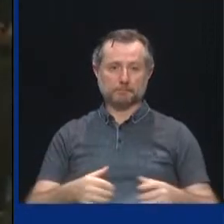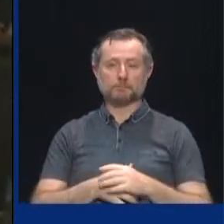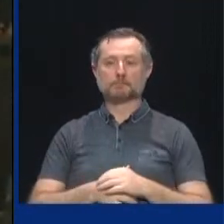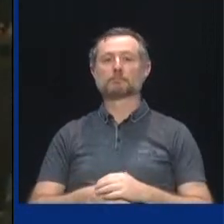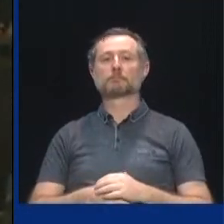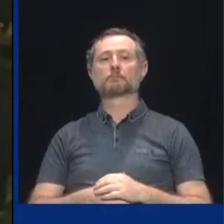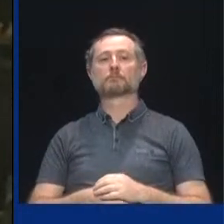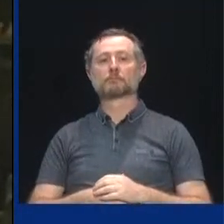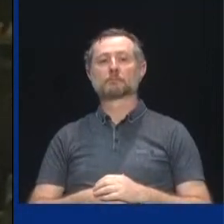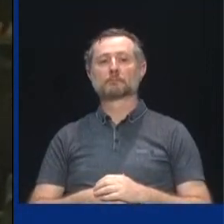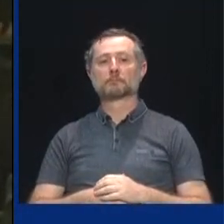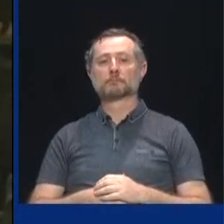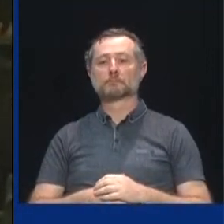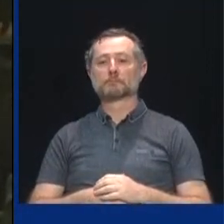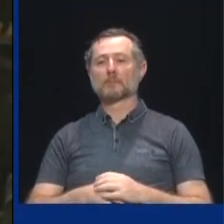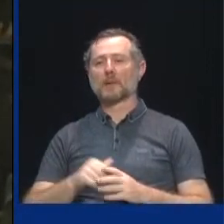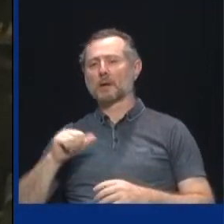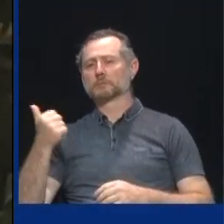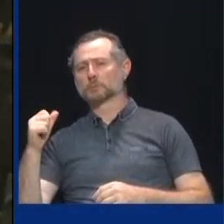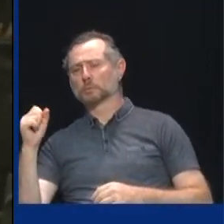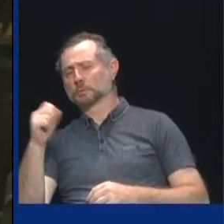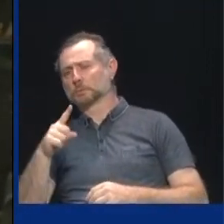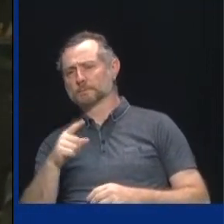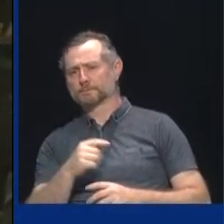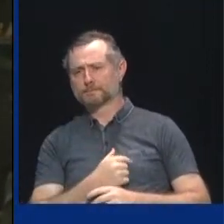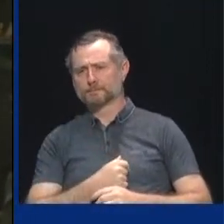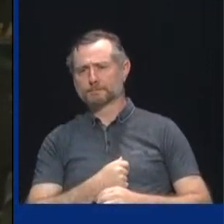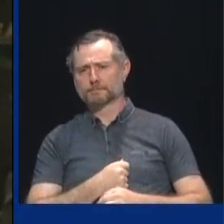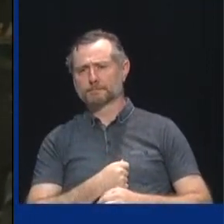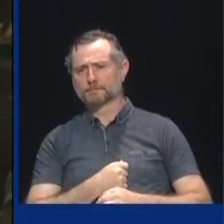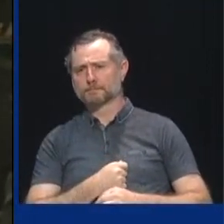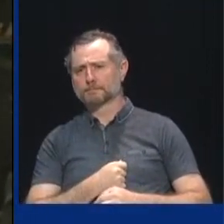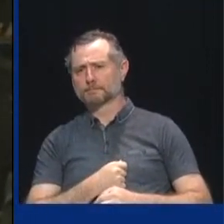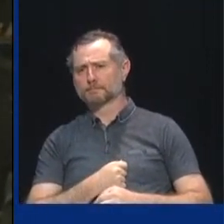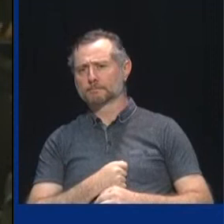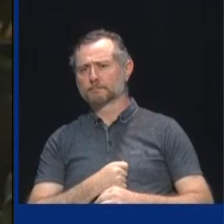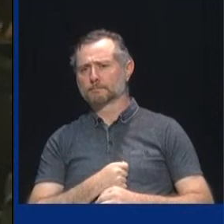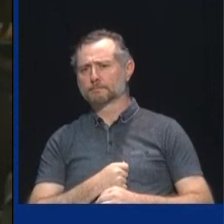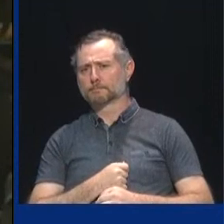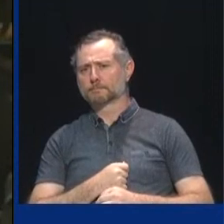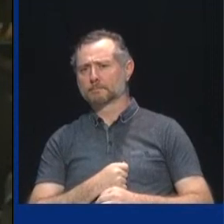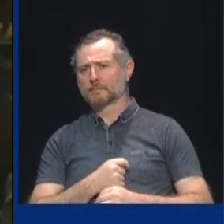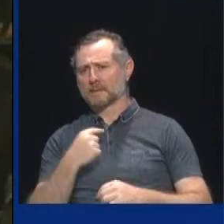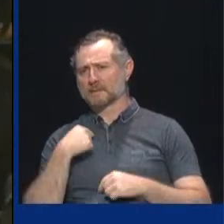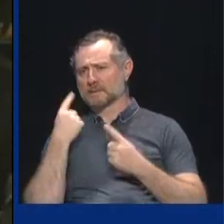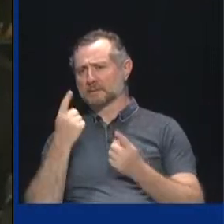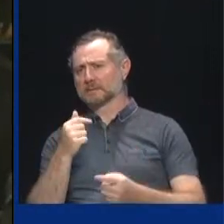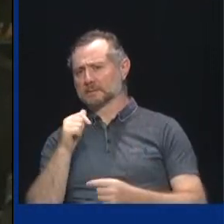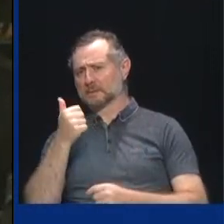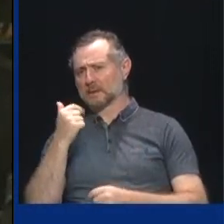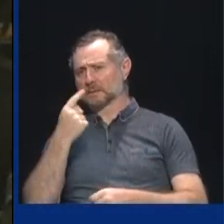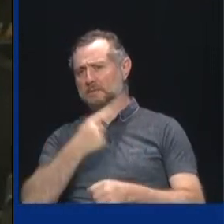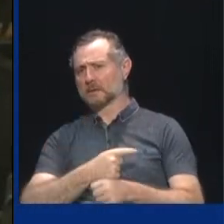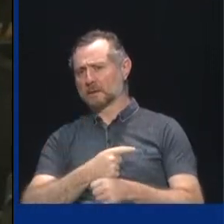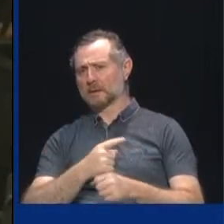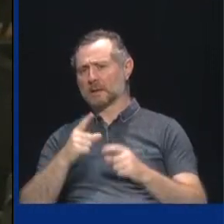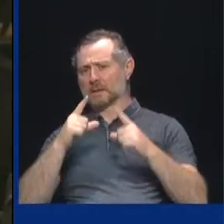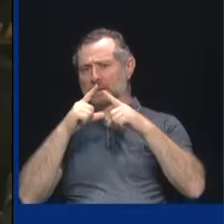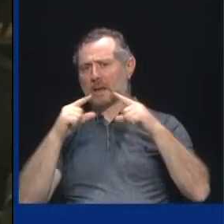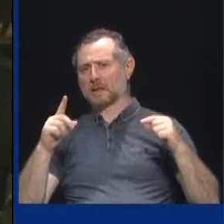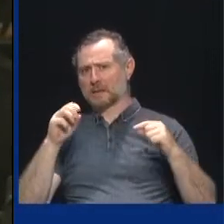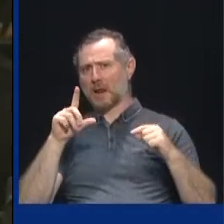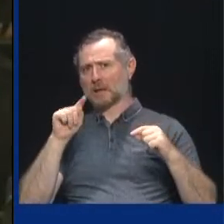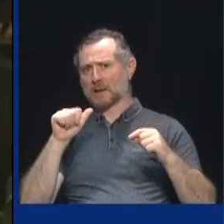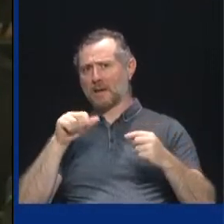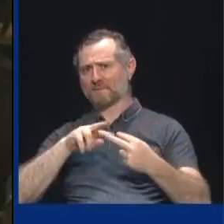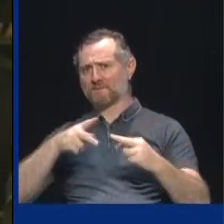Take through all of this, you can keep leading the state. We haven't seen you in 10 days as Delta has spiked. How do you reassure New Yorkers you won't go dark every